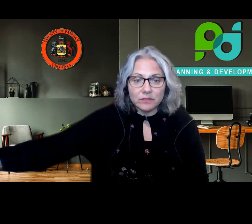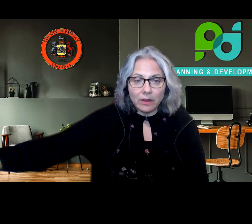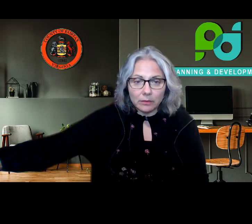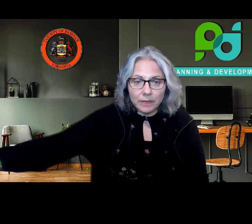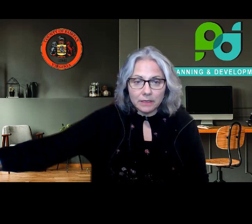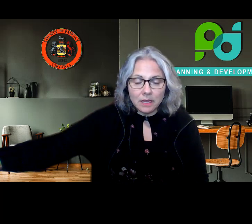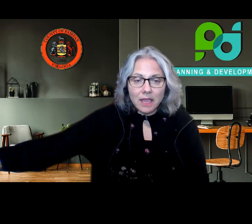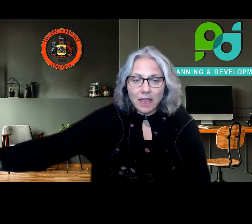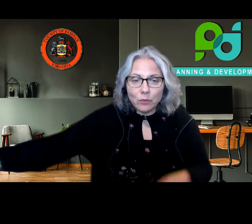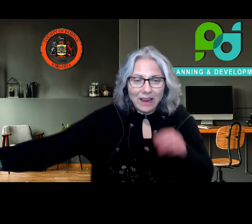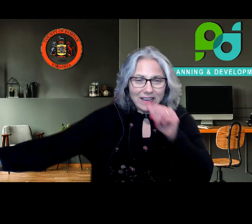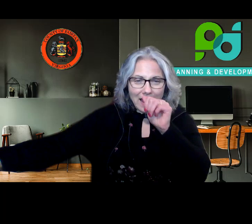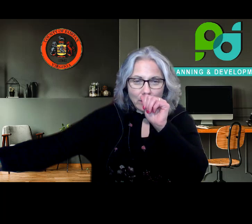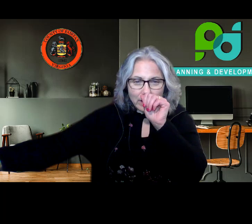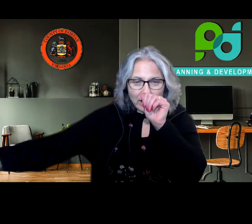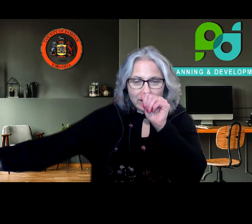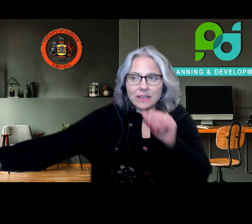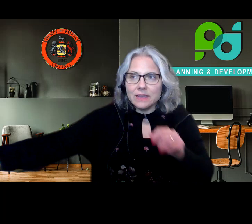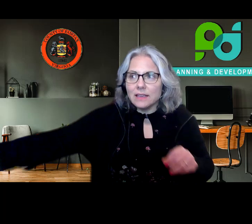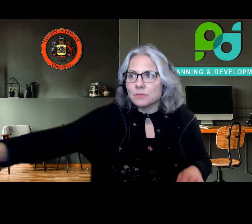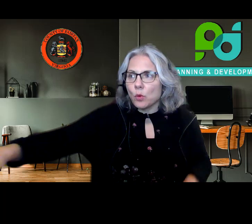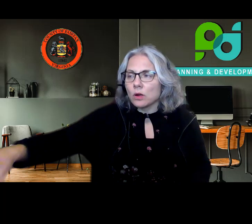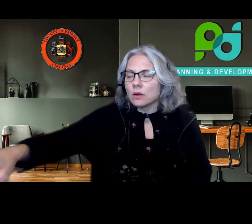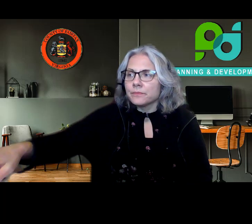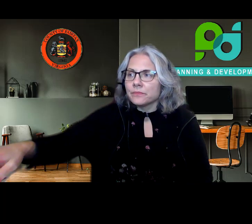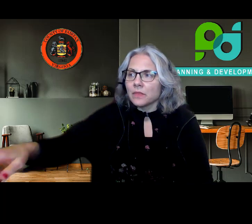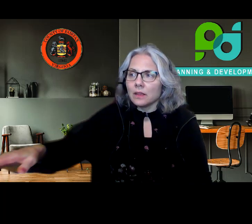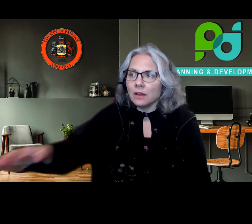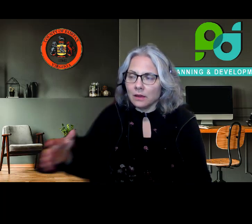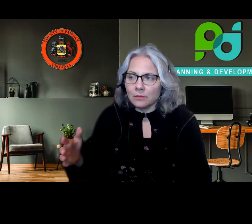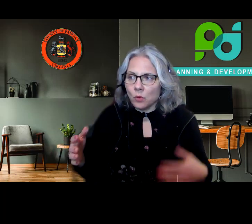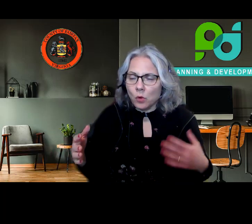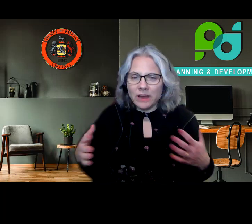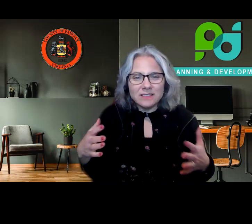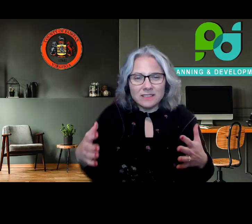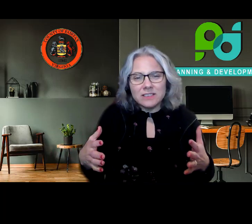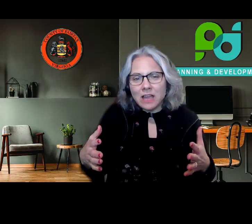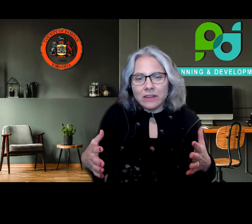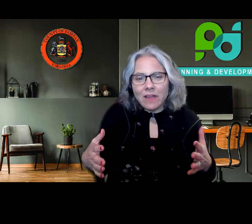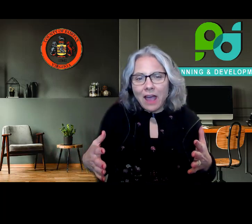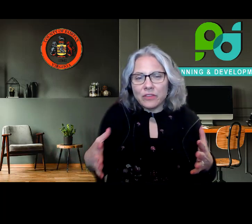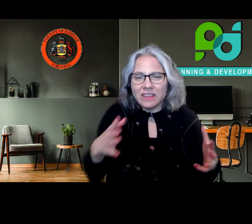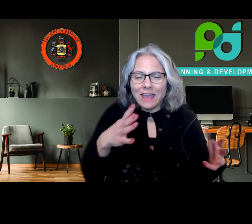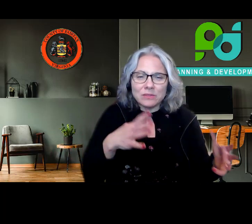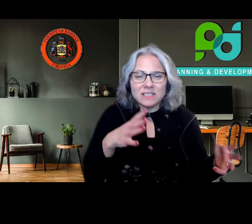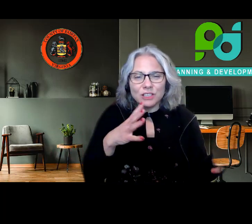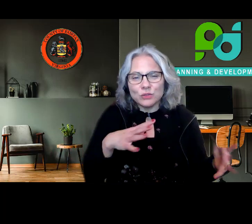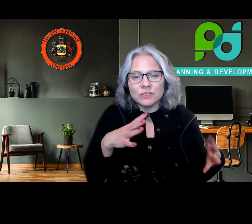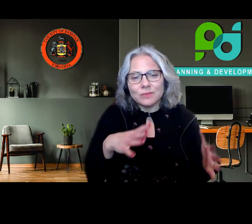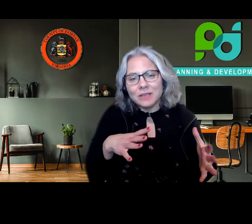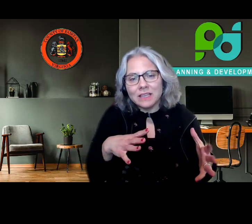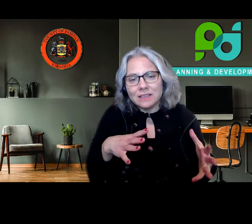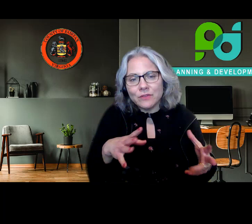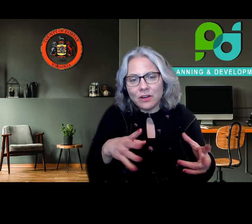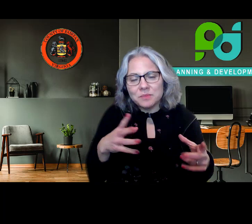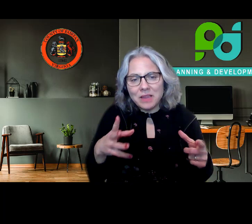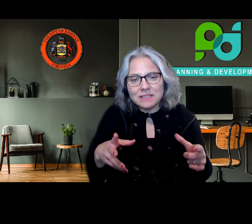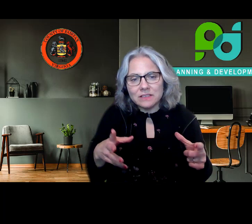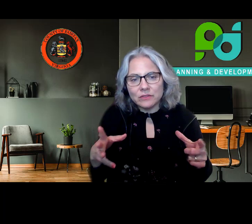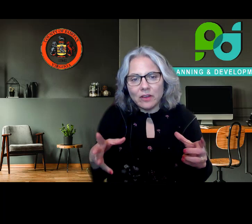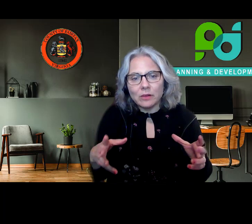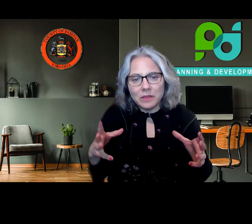pace of development. And right now that kind of, it's more oriented to kind of how the county used to be as